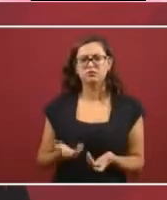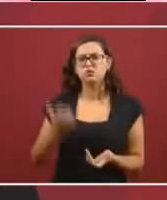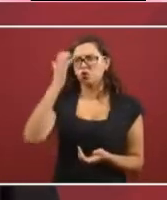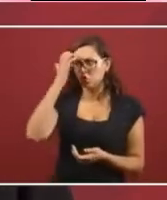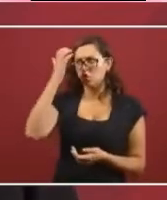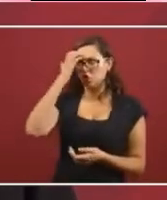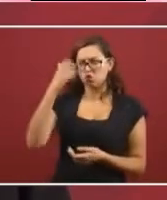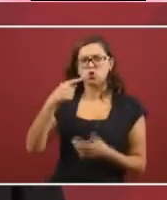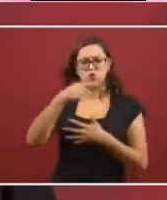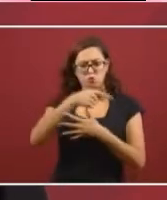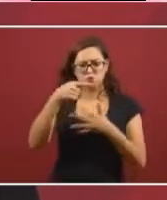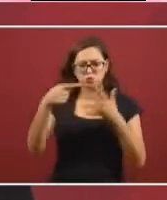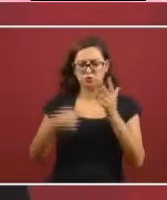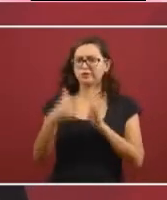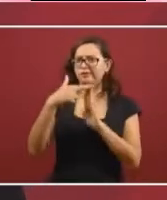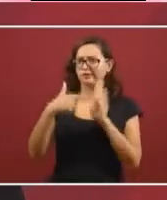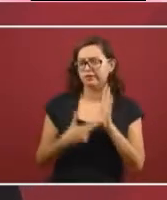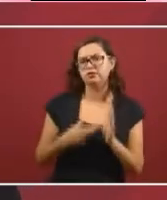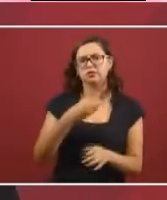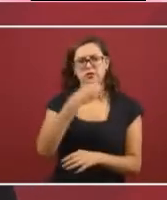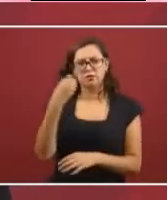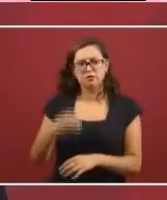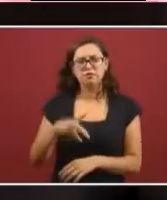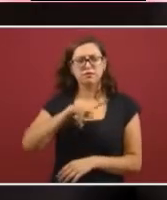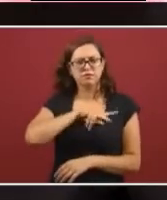they express that they understand their